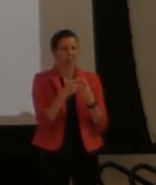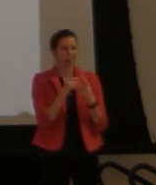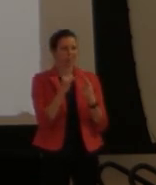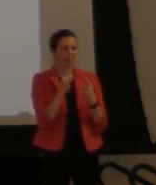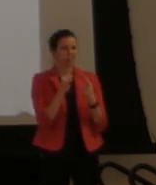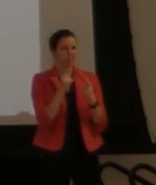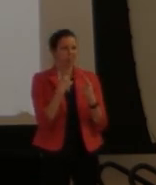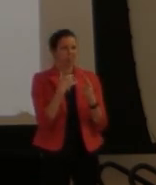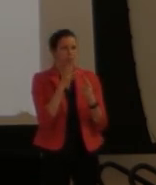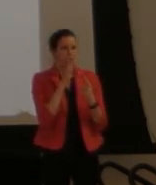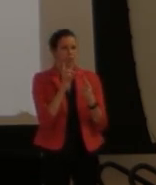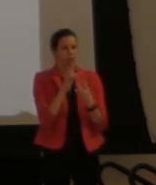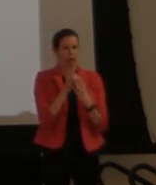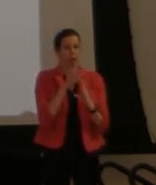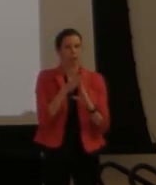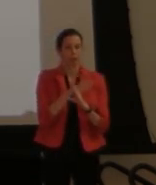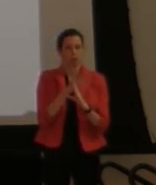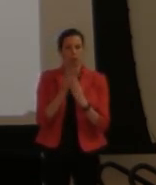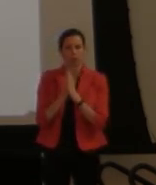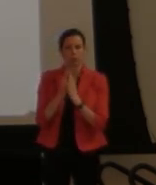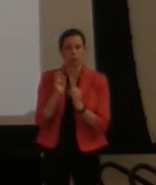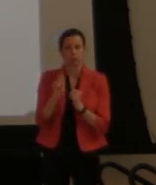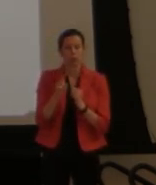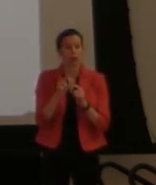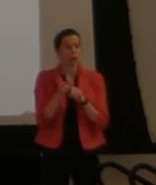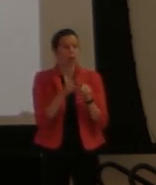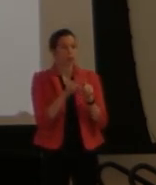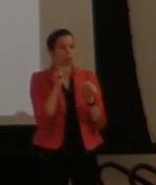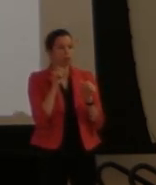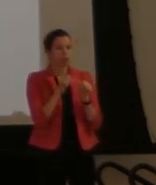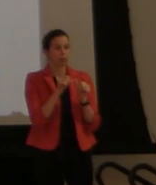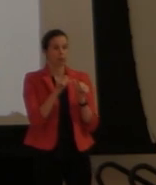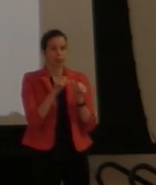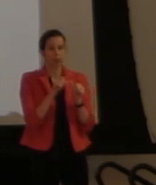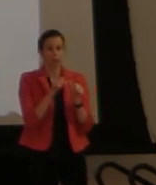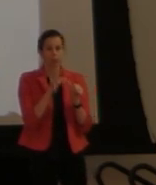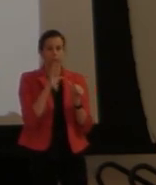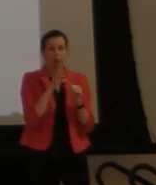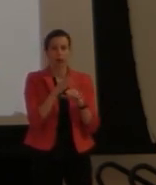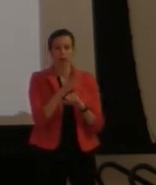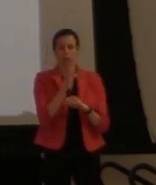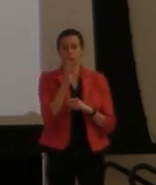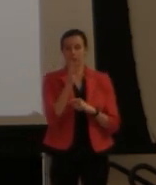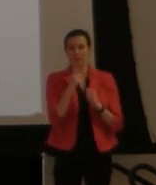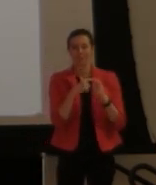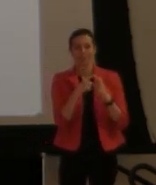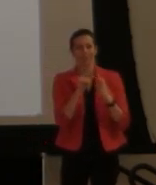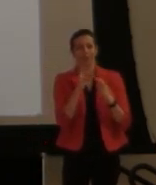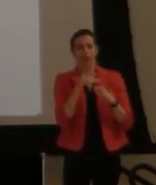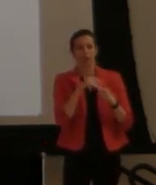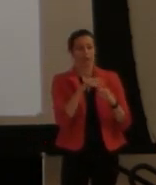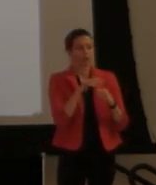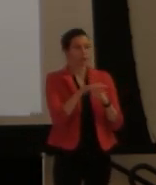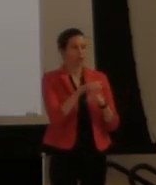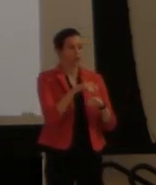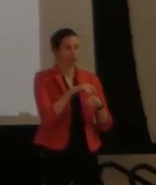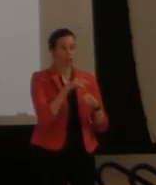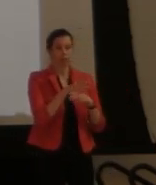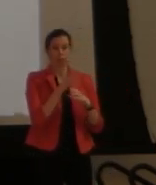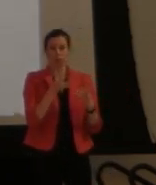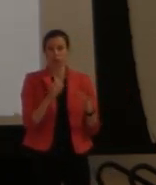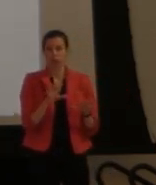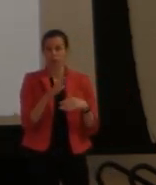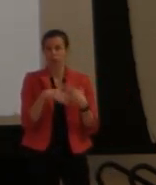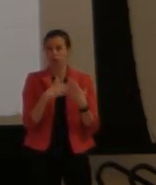today. Also, just keep in mind that questions will be asked immediately after the presentation, and if there is time after all of our speakers